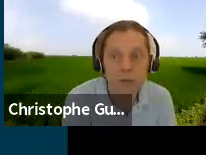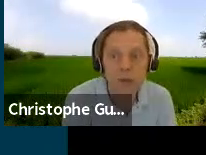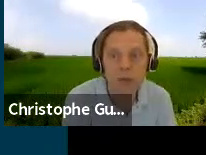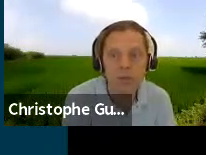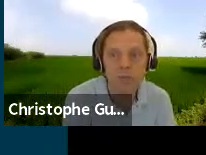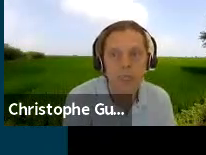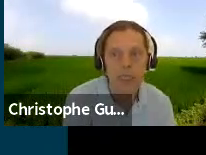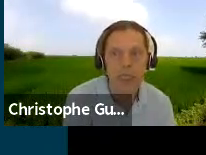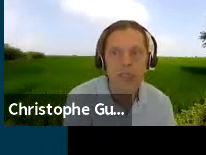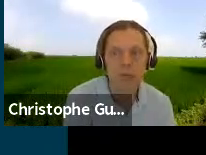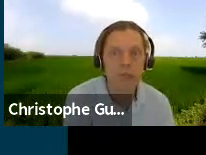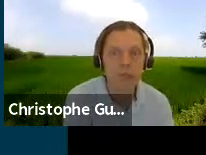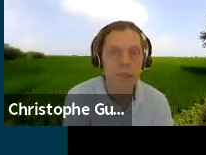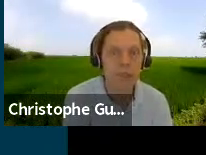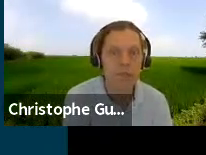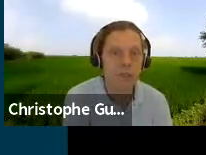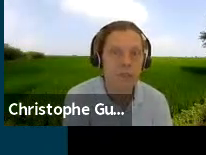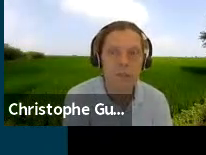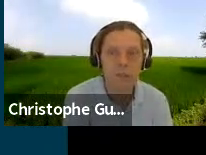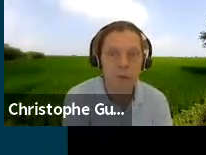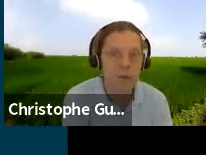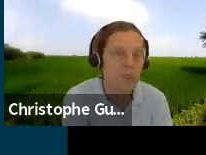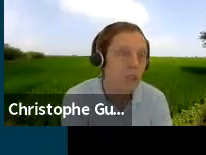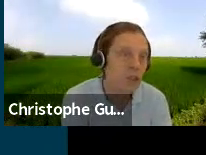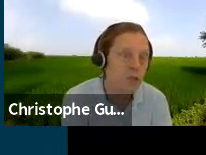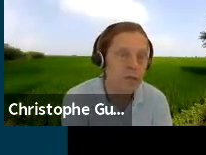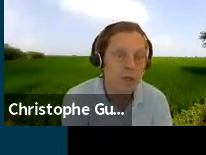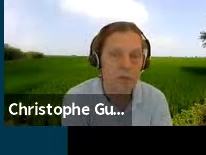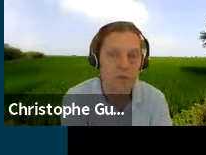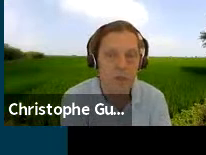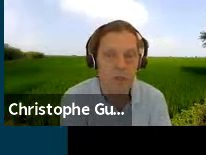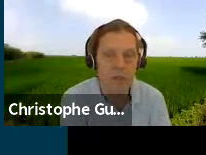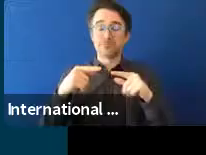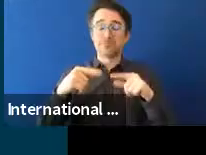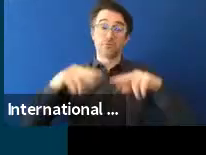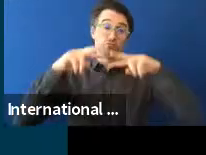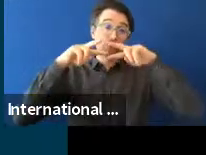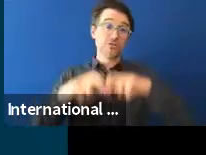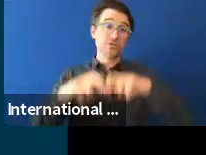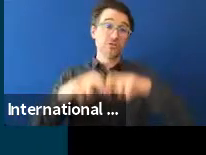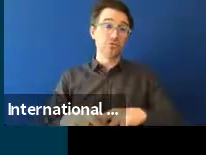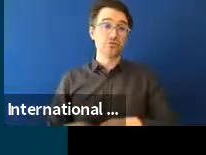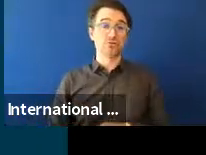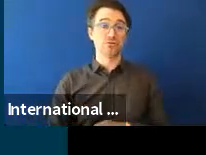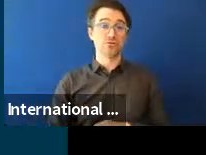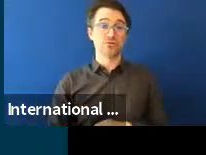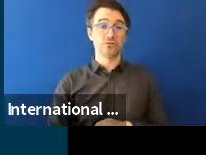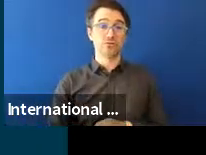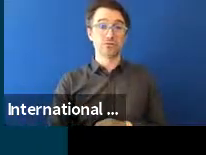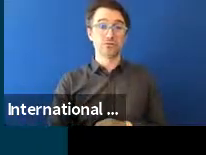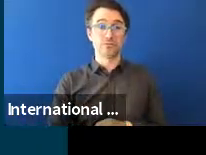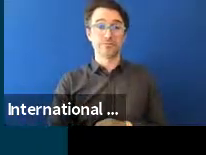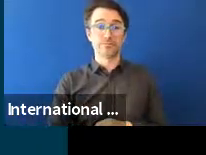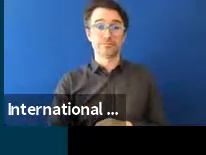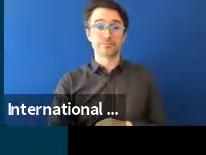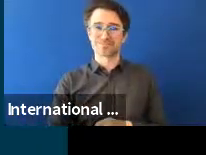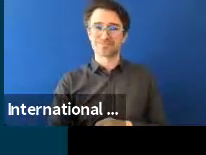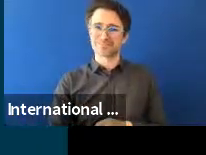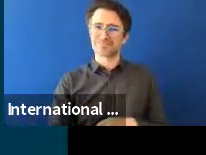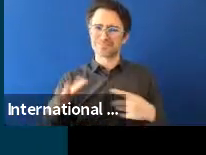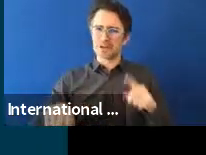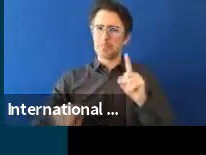our research into this very important issue of sex selection.